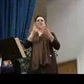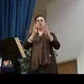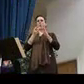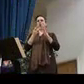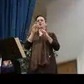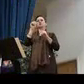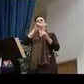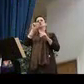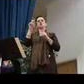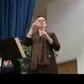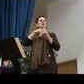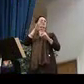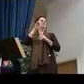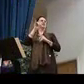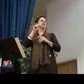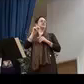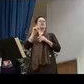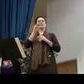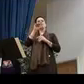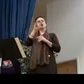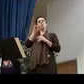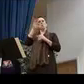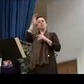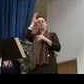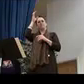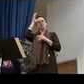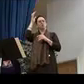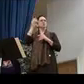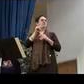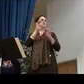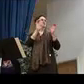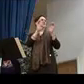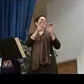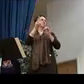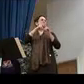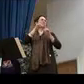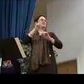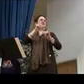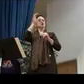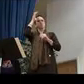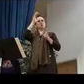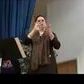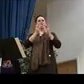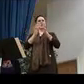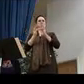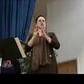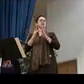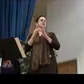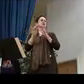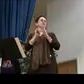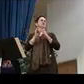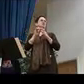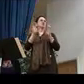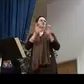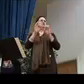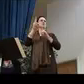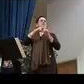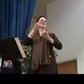Support, Certificate of Applied Science, Computer Network Infrastructure, Certificate of Applied Science, Computer Server